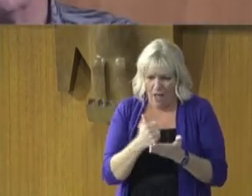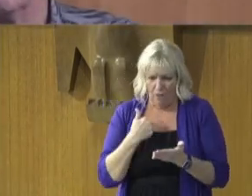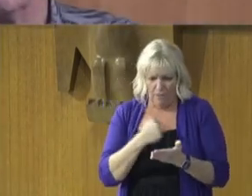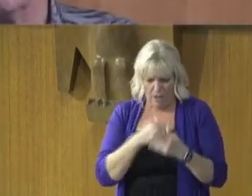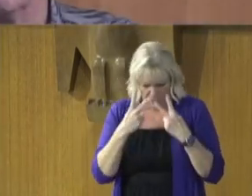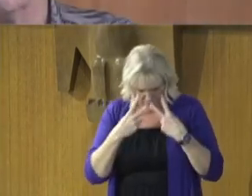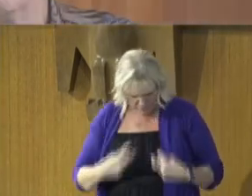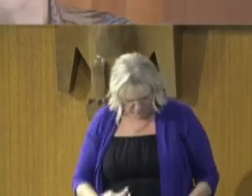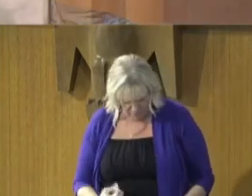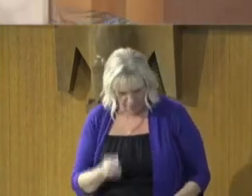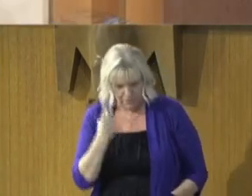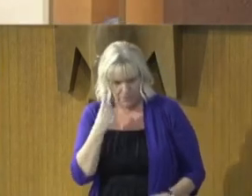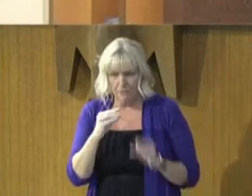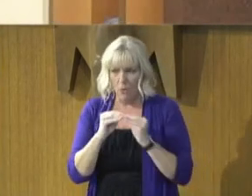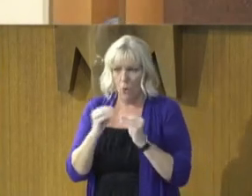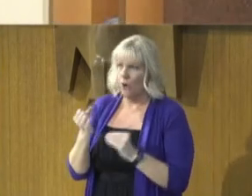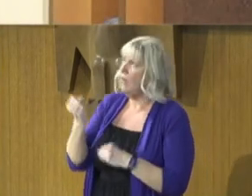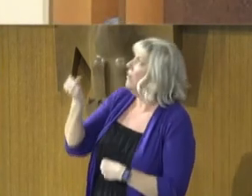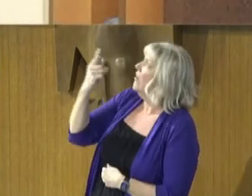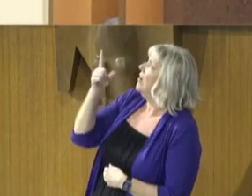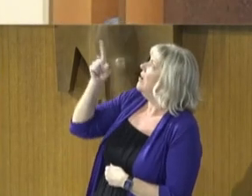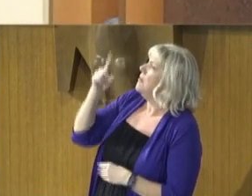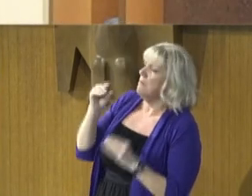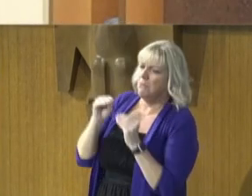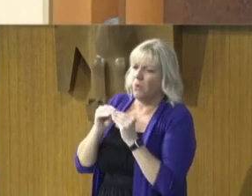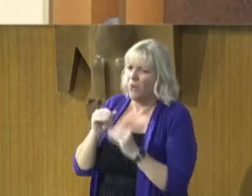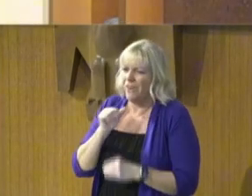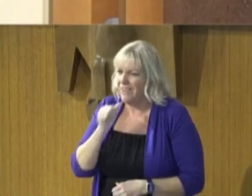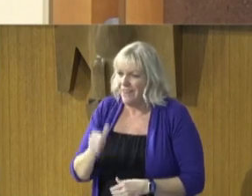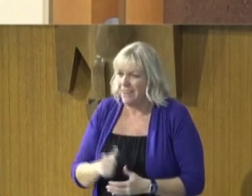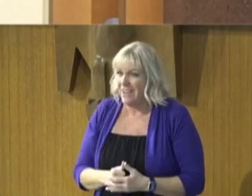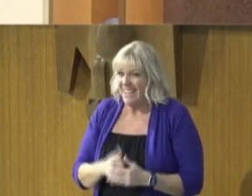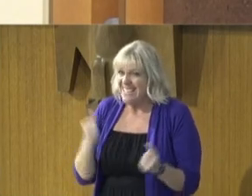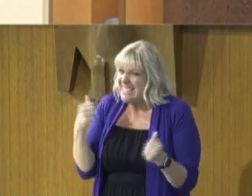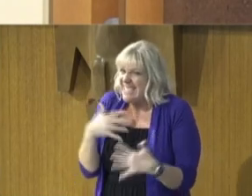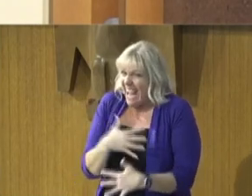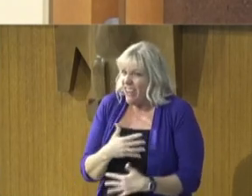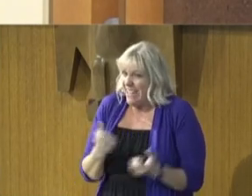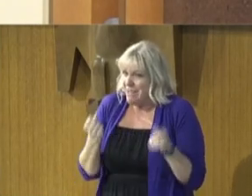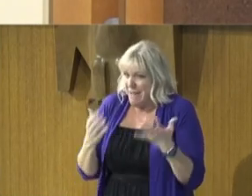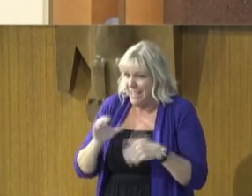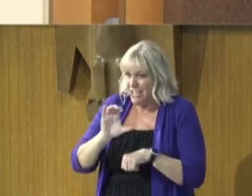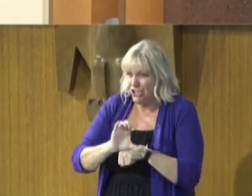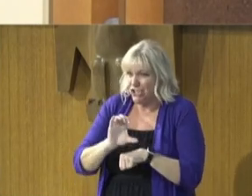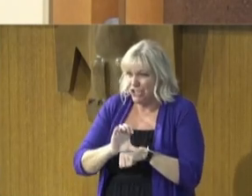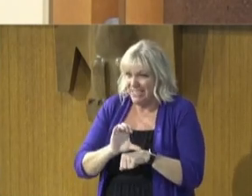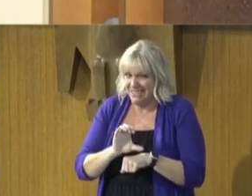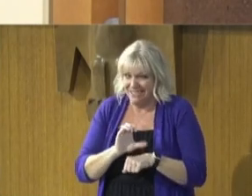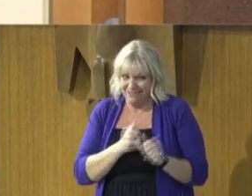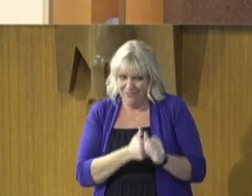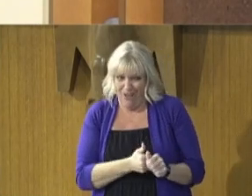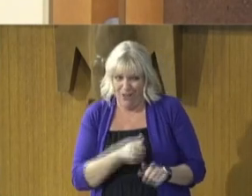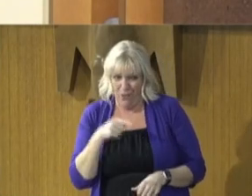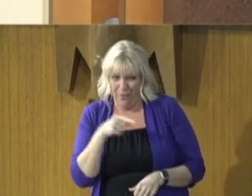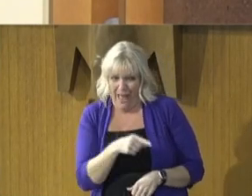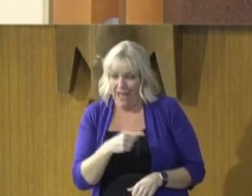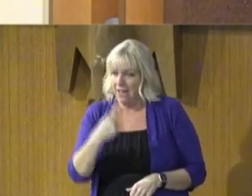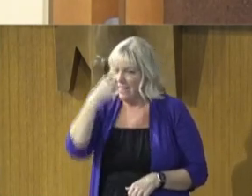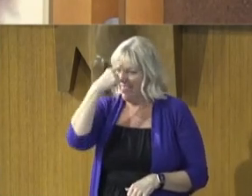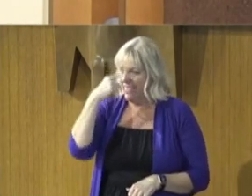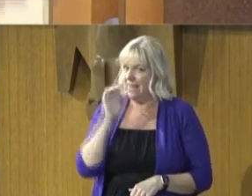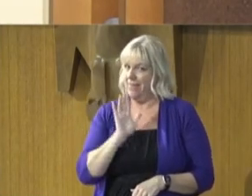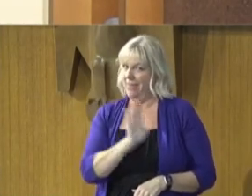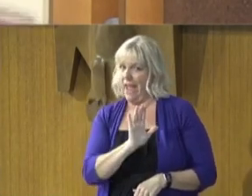of God. It is scary to me how many churches behave as if they have cornered the market on truth, and you